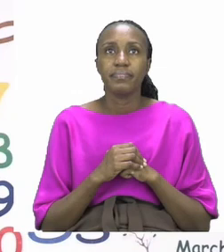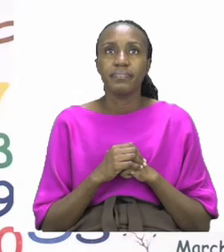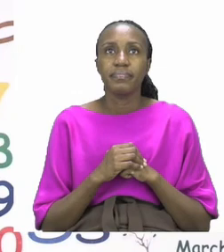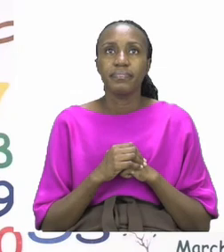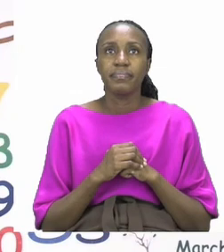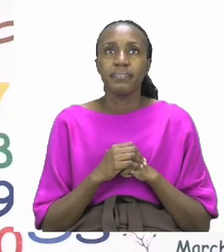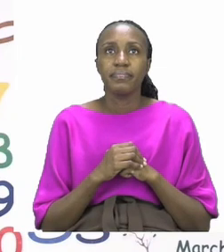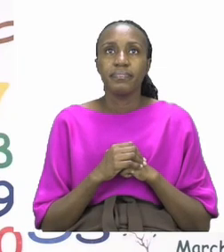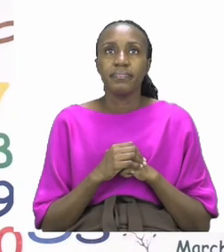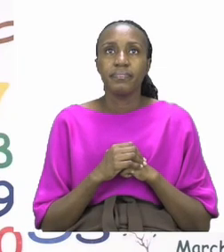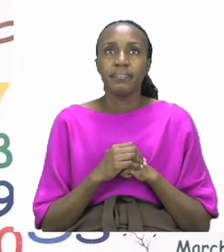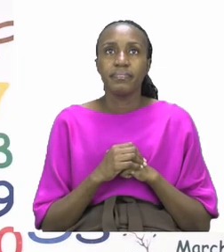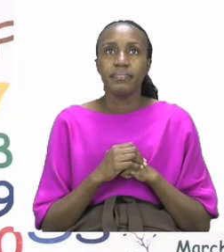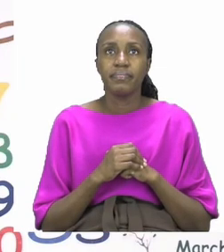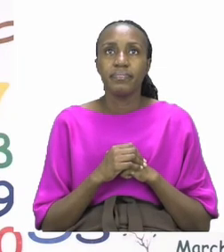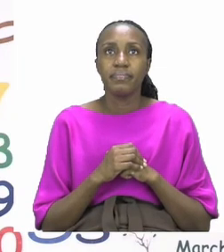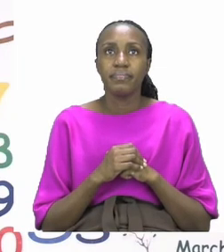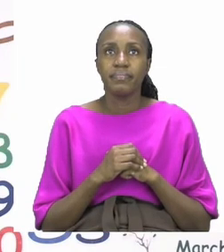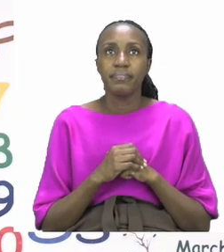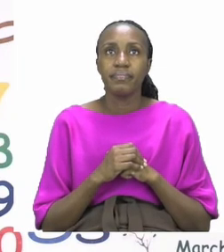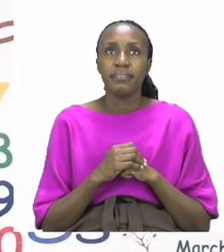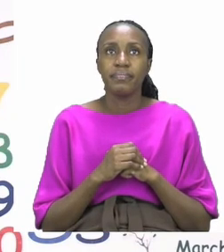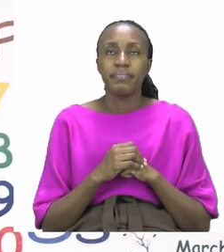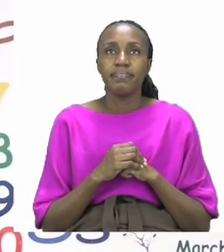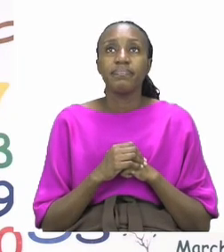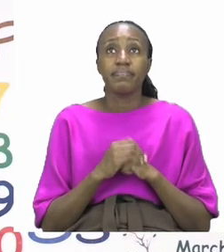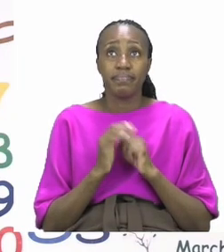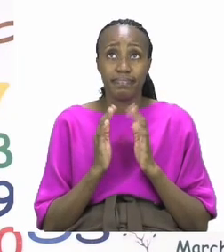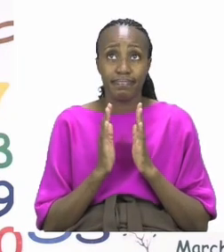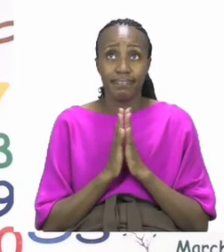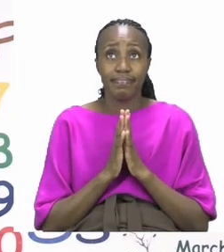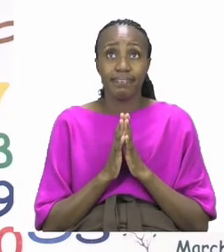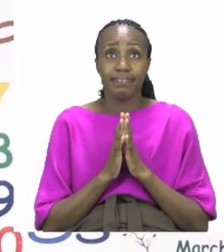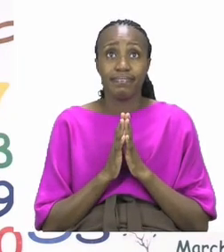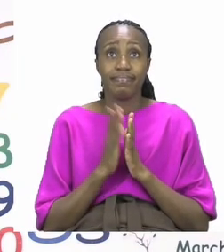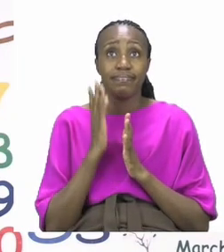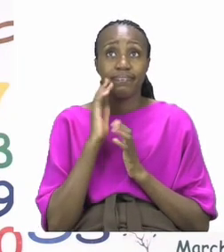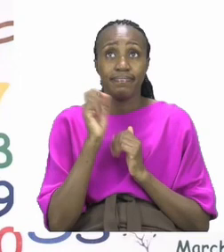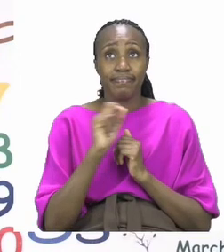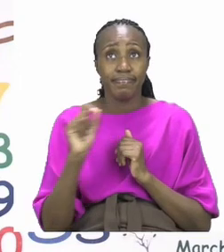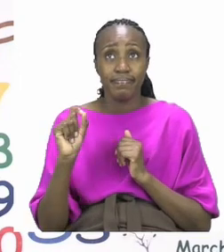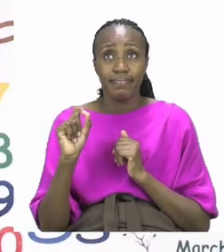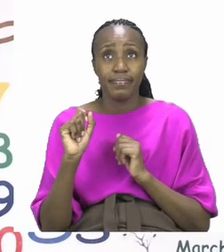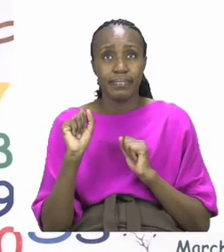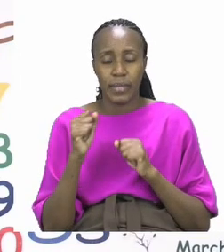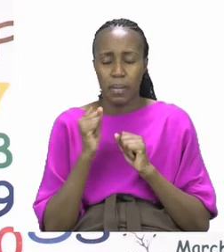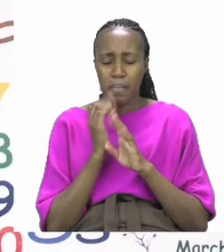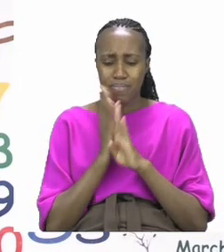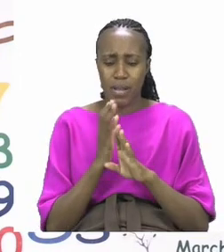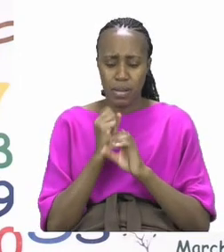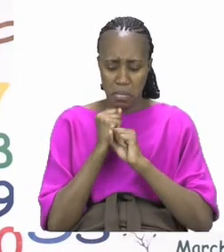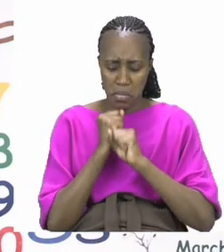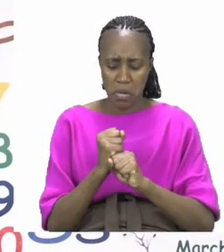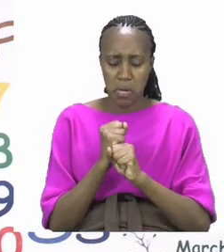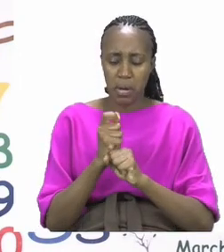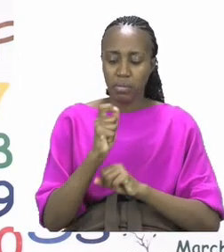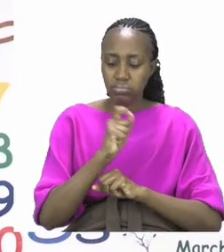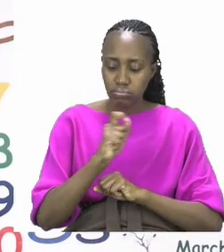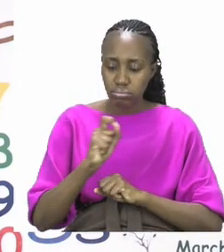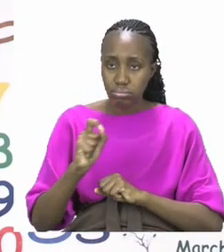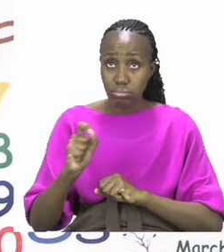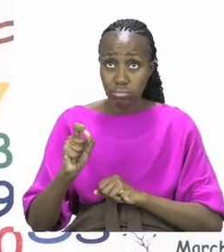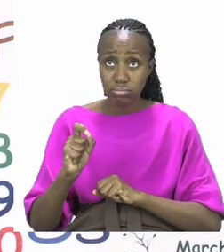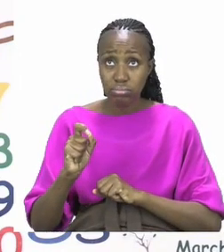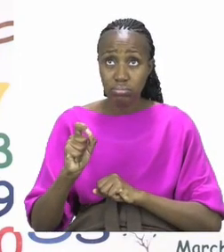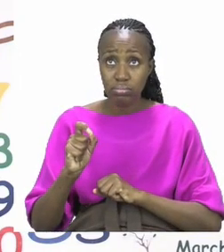your pencil, not a color, a pencil, it needs to be firm. Remember our first rule,